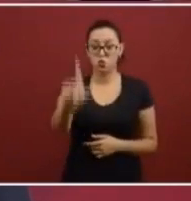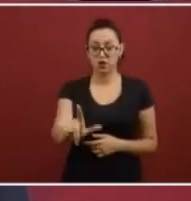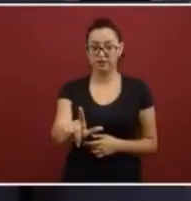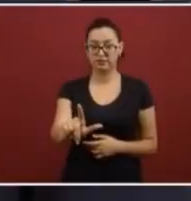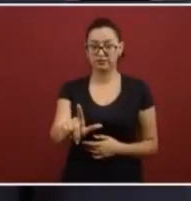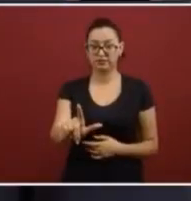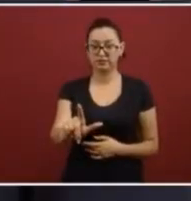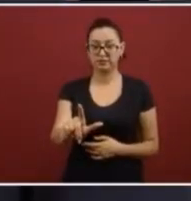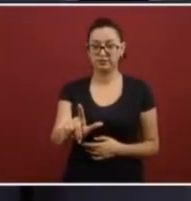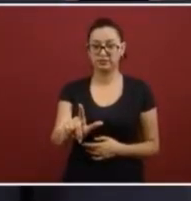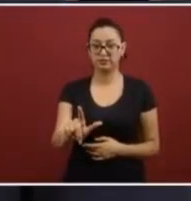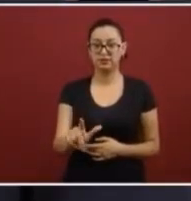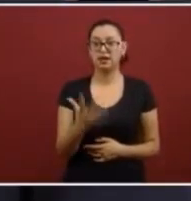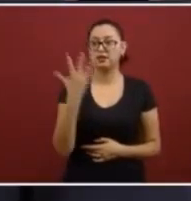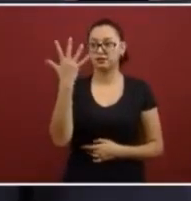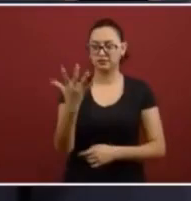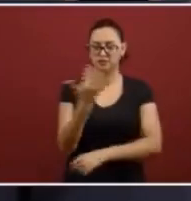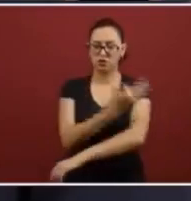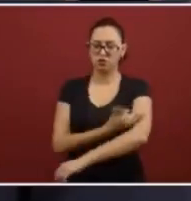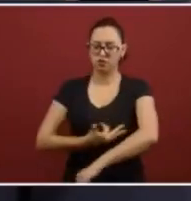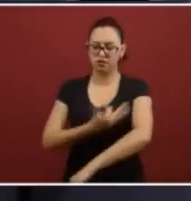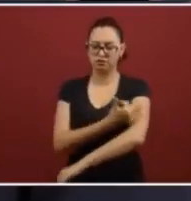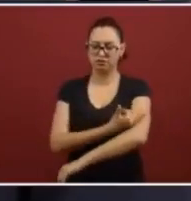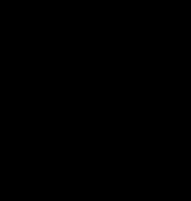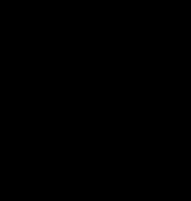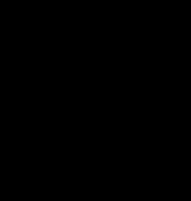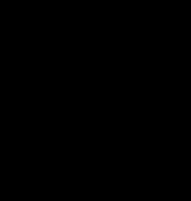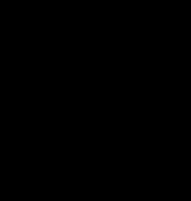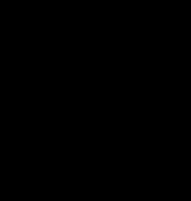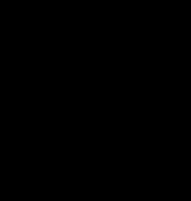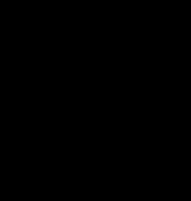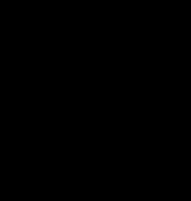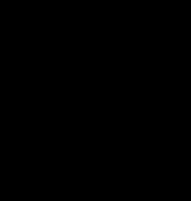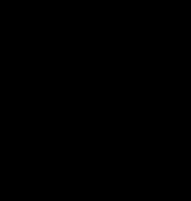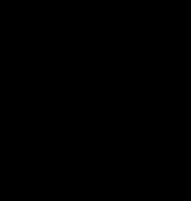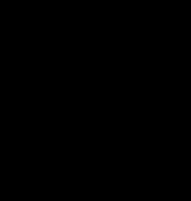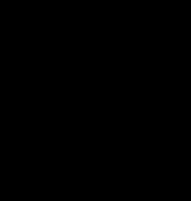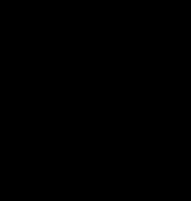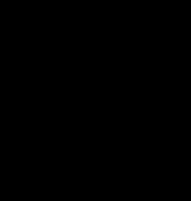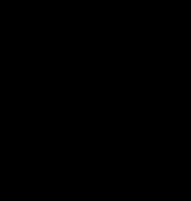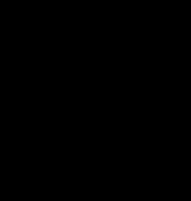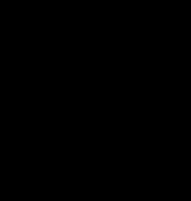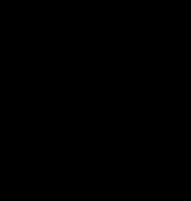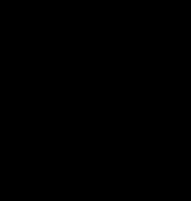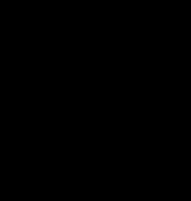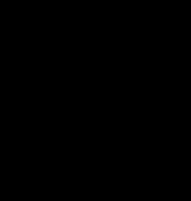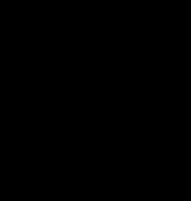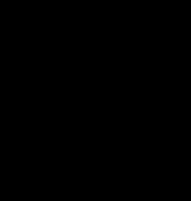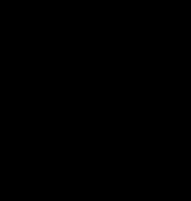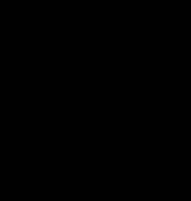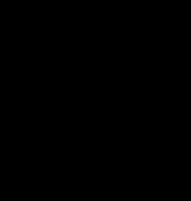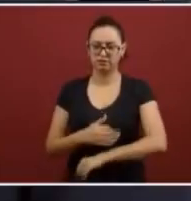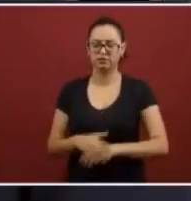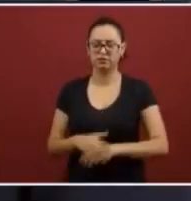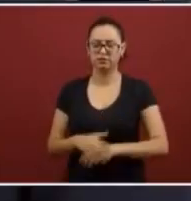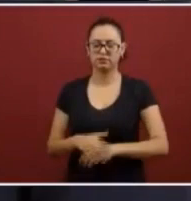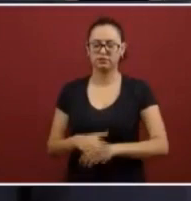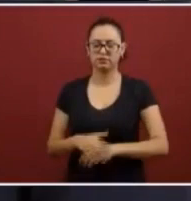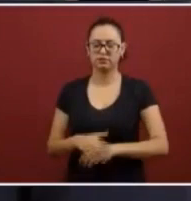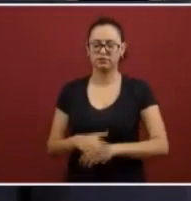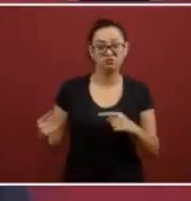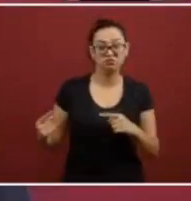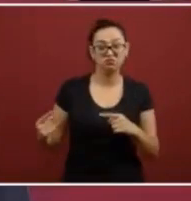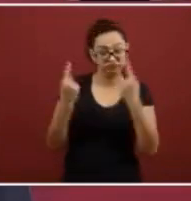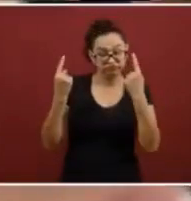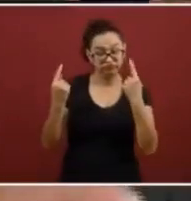the next Monday, a las 5 de la tarde. at 5 p.m. Pero fue muy buena reunión. But it was a very good reunion.